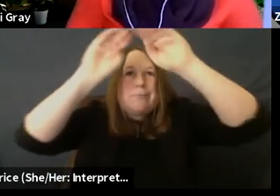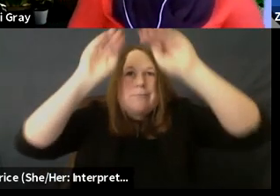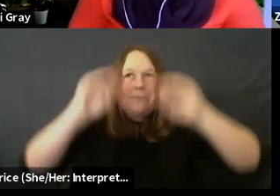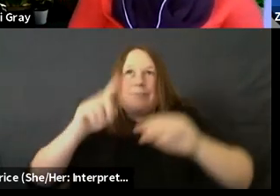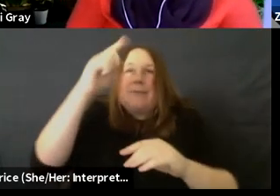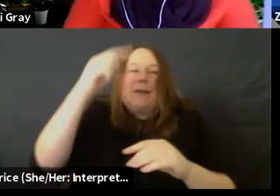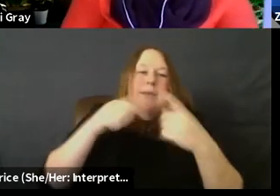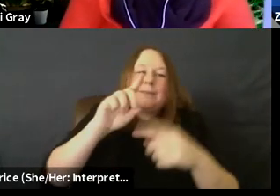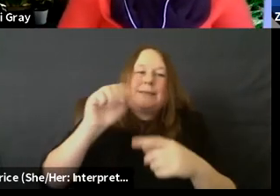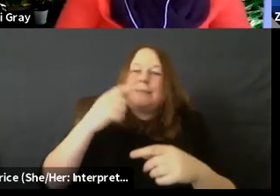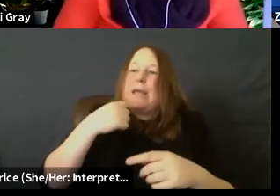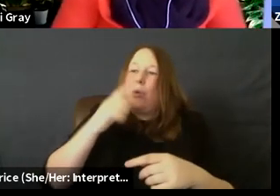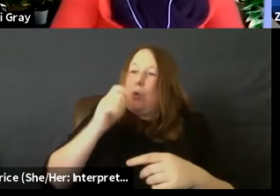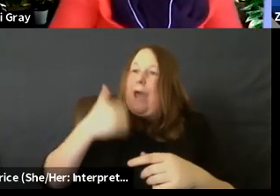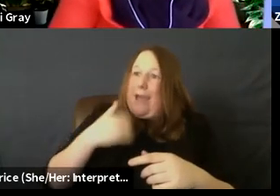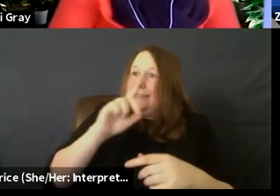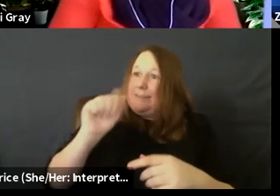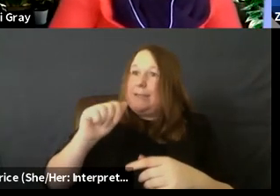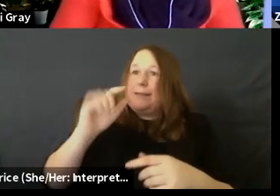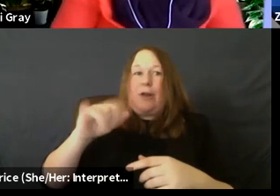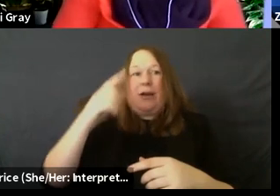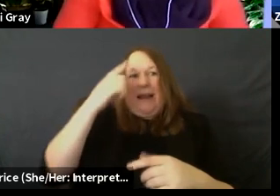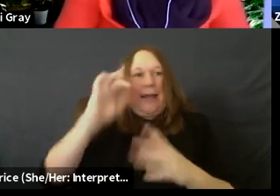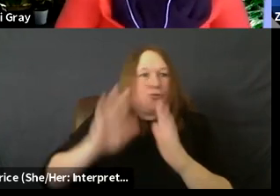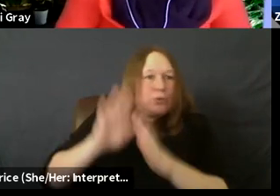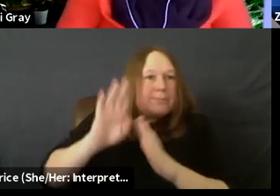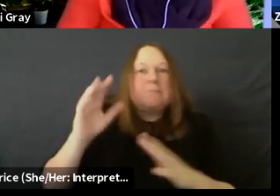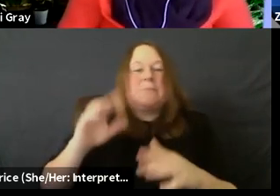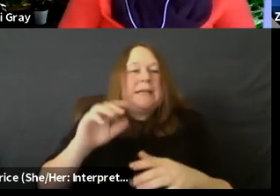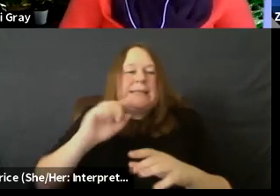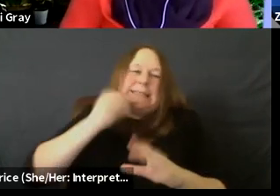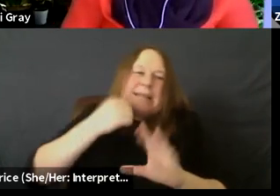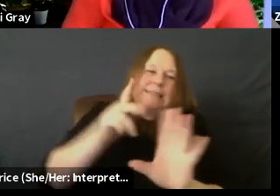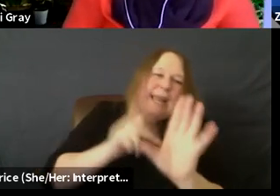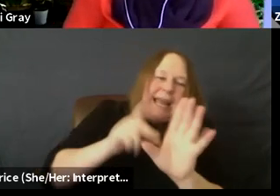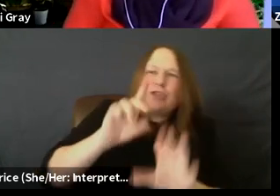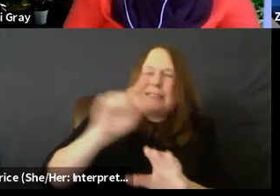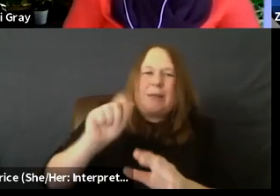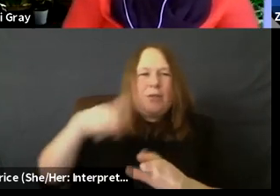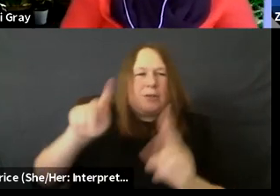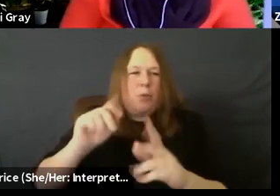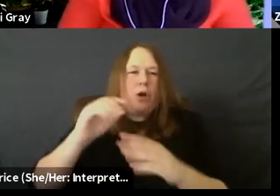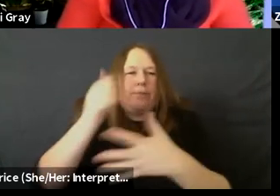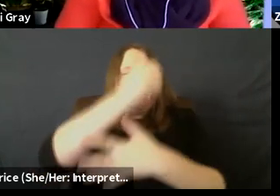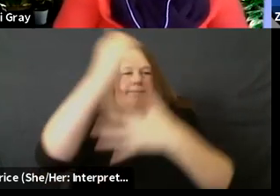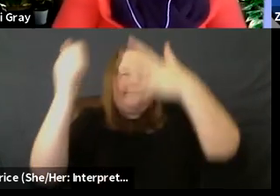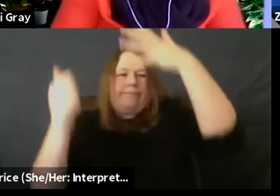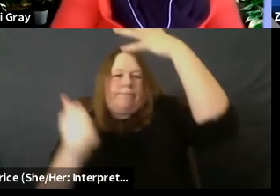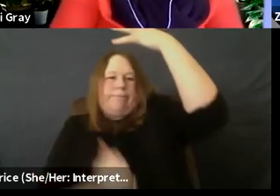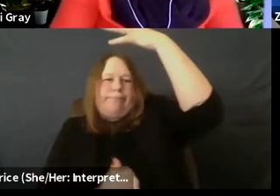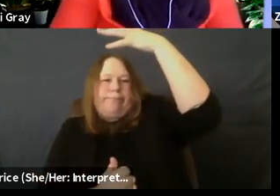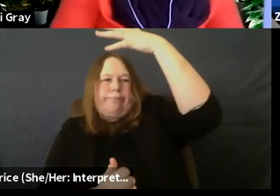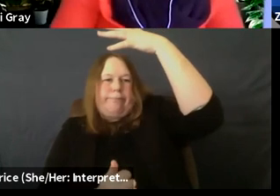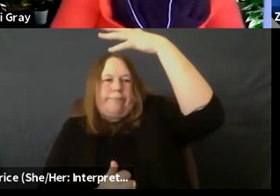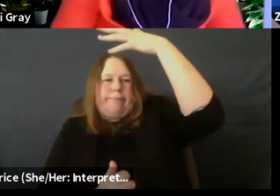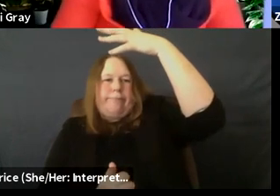that people who have intellectual disabilities and people who have intense psychiatric disabilities are often at the bottom of the rung, along with